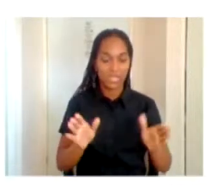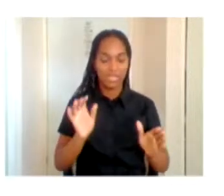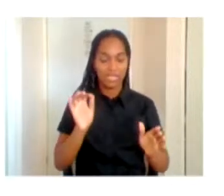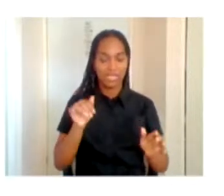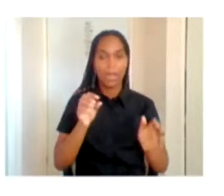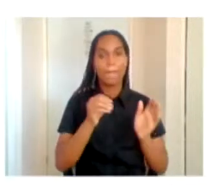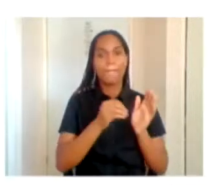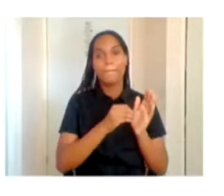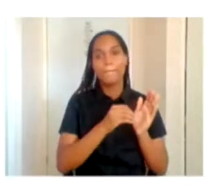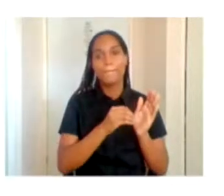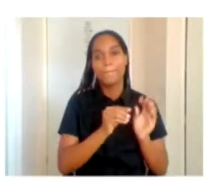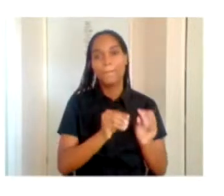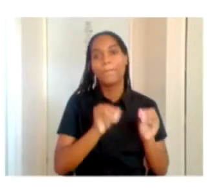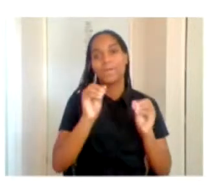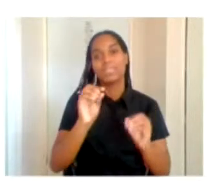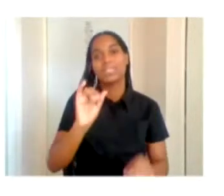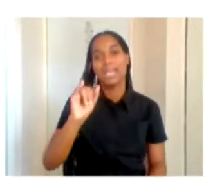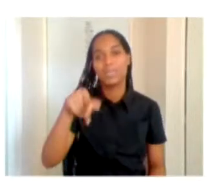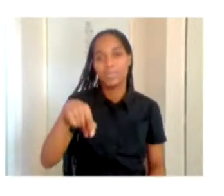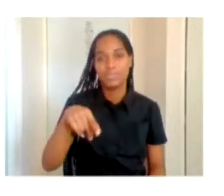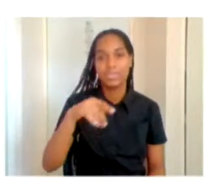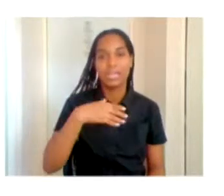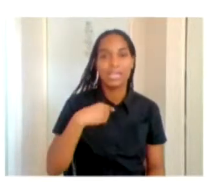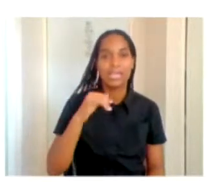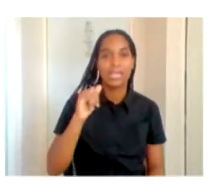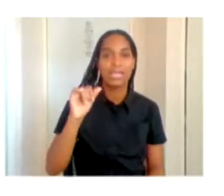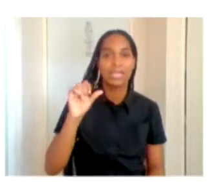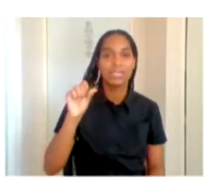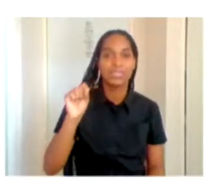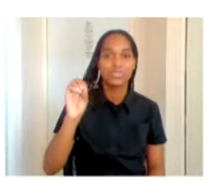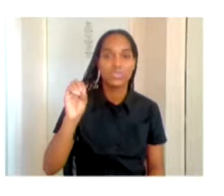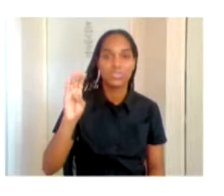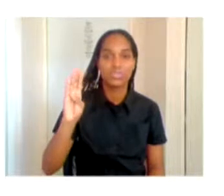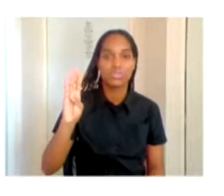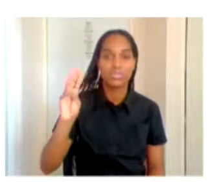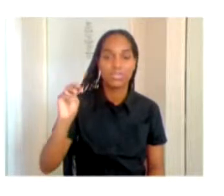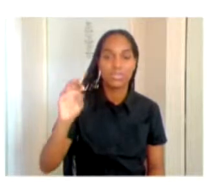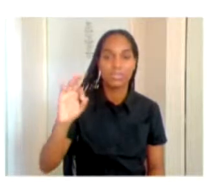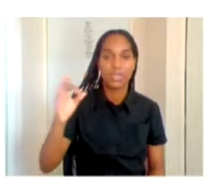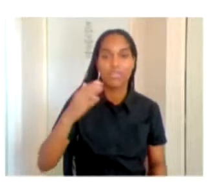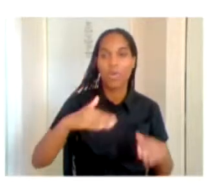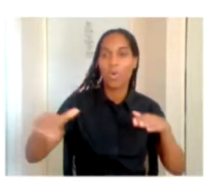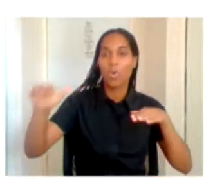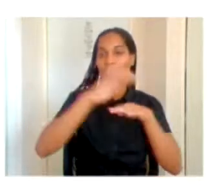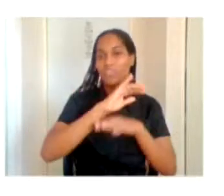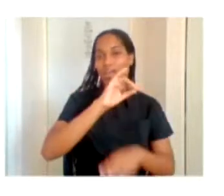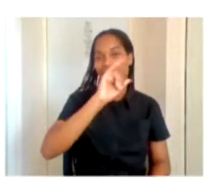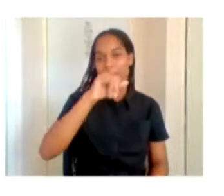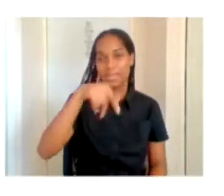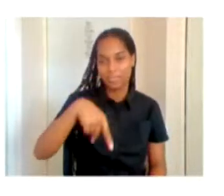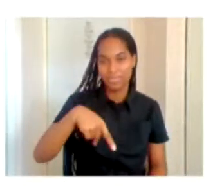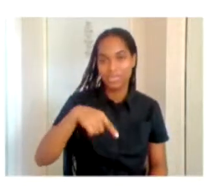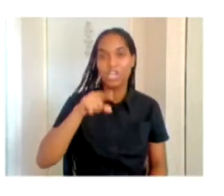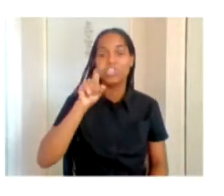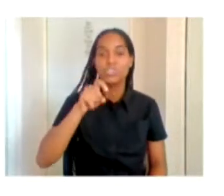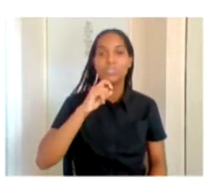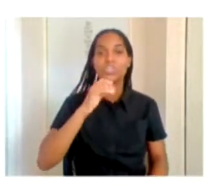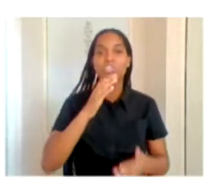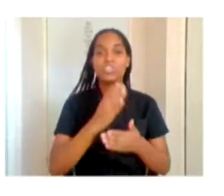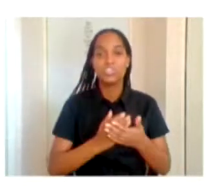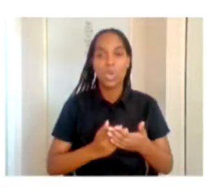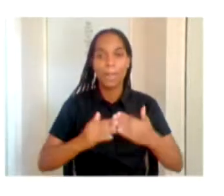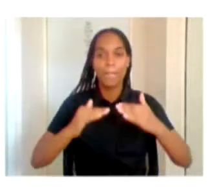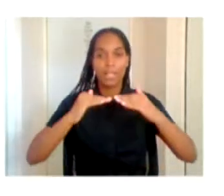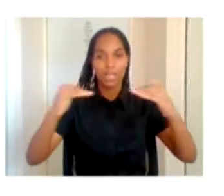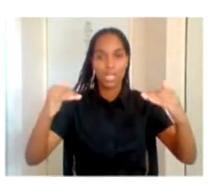IP, put, ISO-BMS FF file over IP. There must be some layer in between to make it,